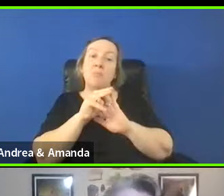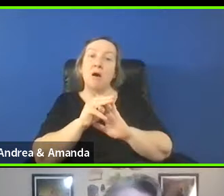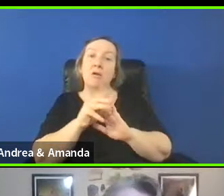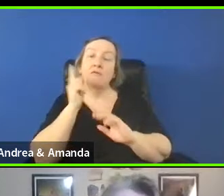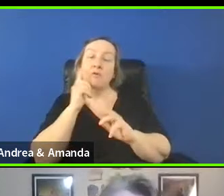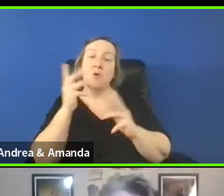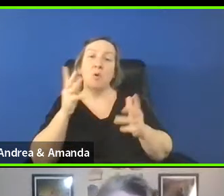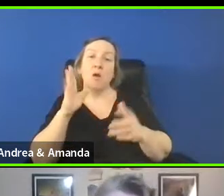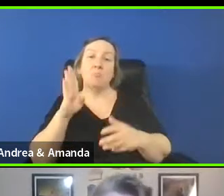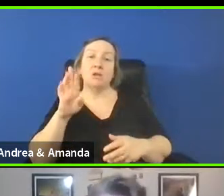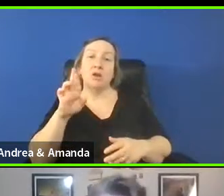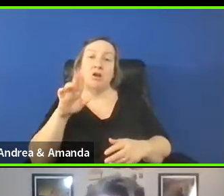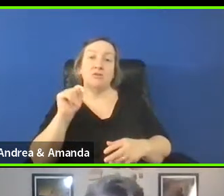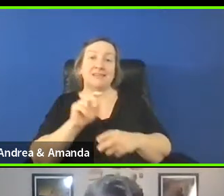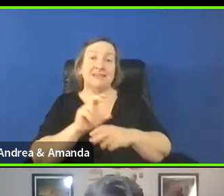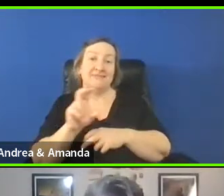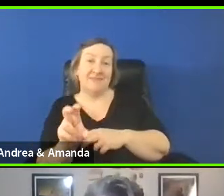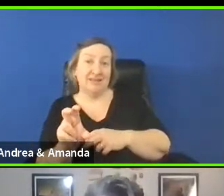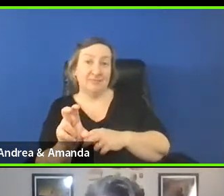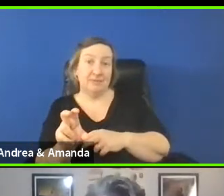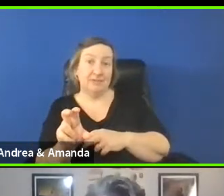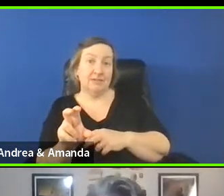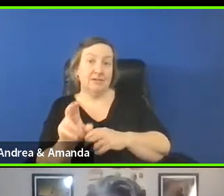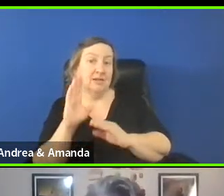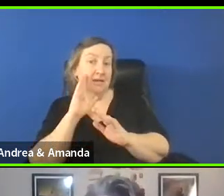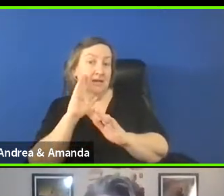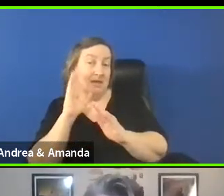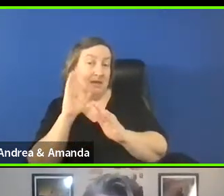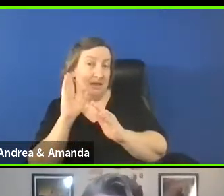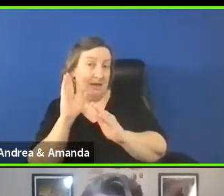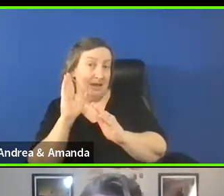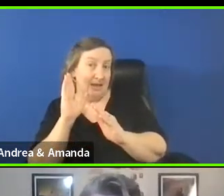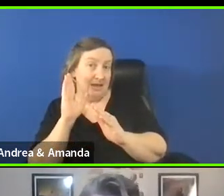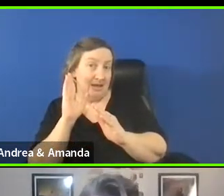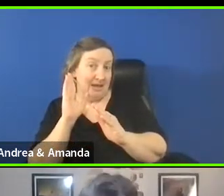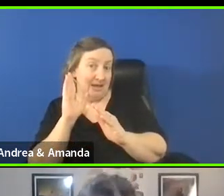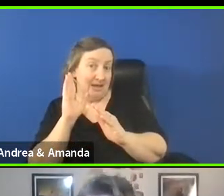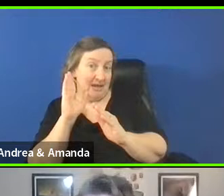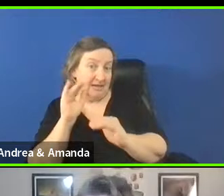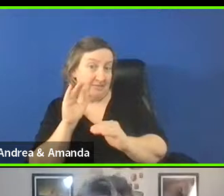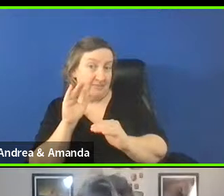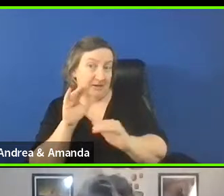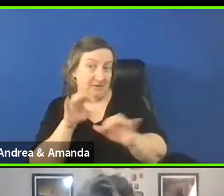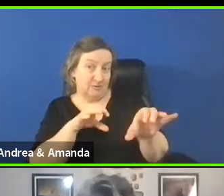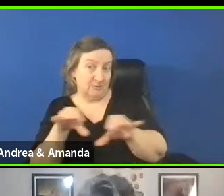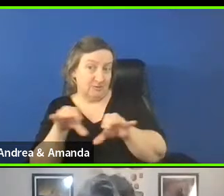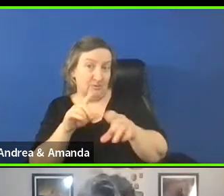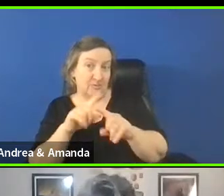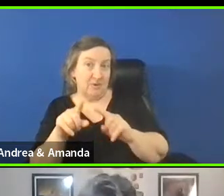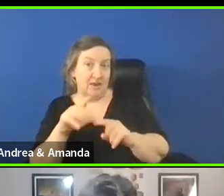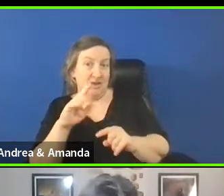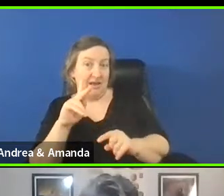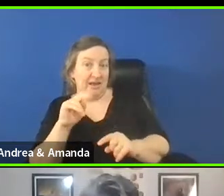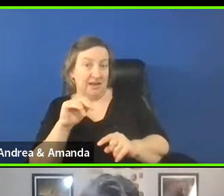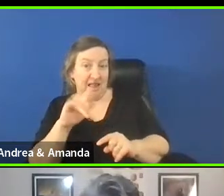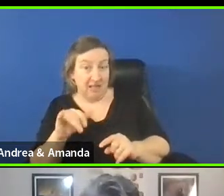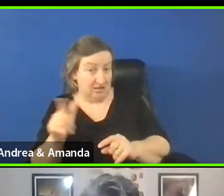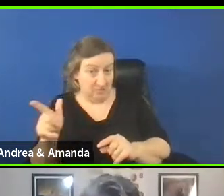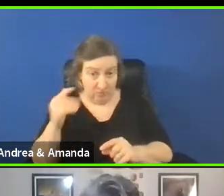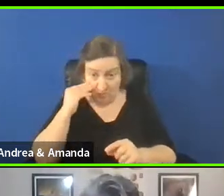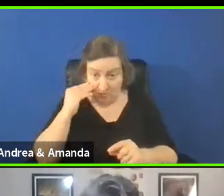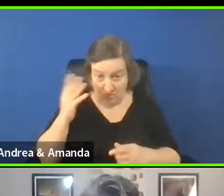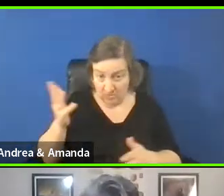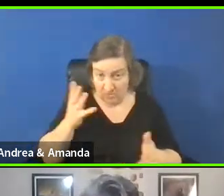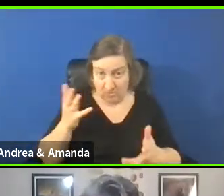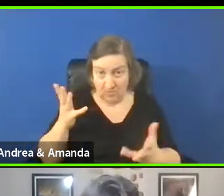what the BRT investments are anticipated to be. But Kelly, I don't know if you know